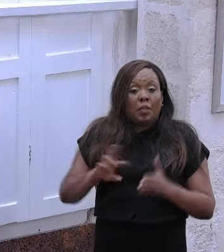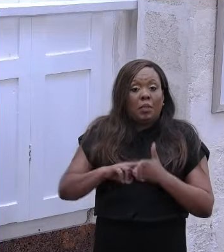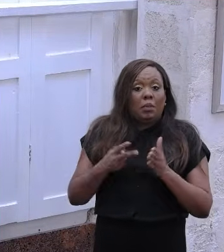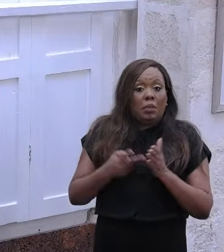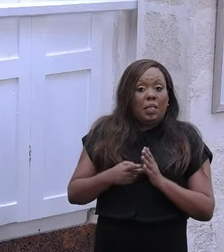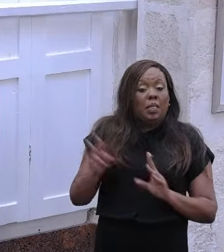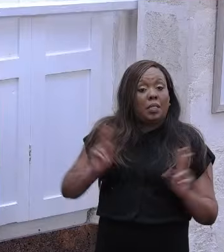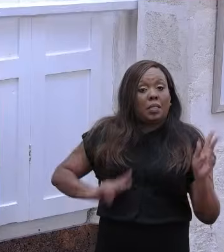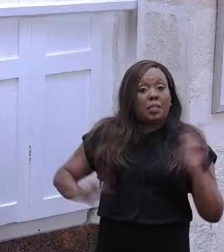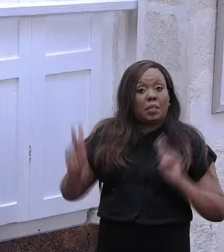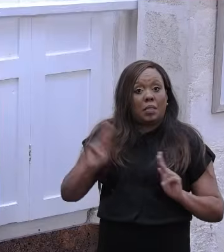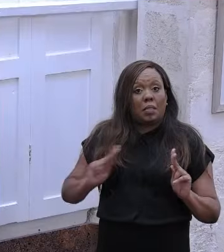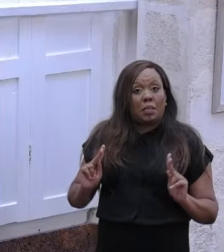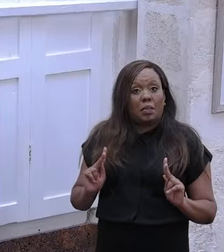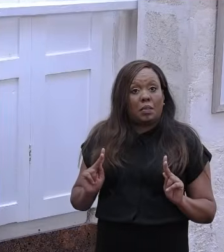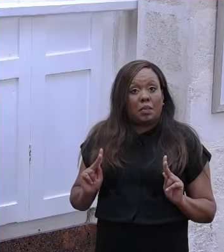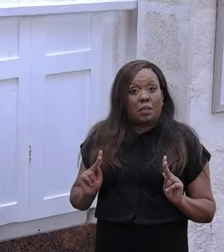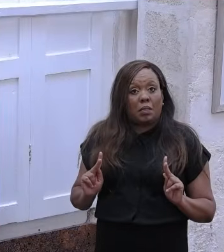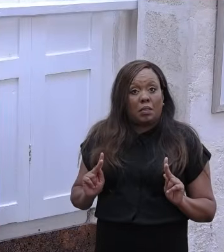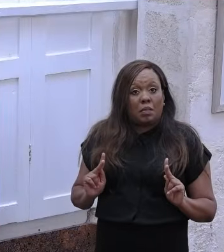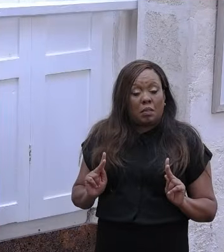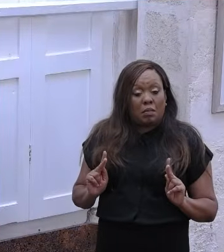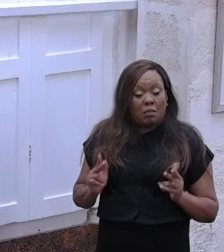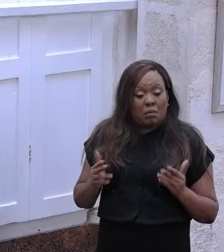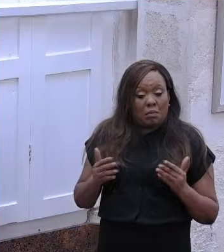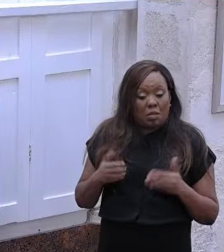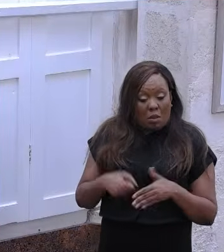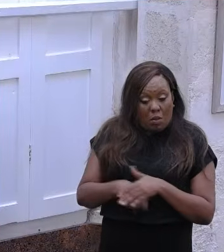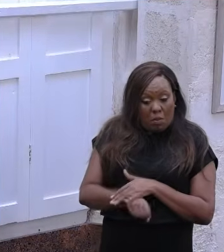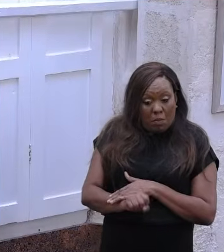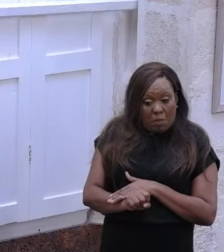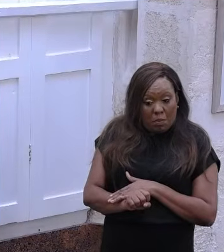persons who are born to diplomats serving